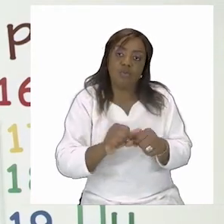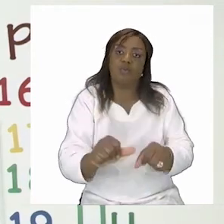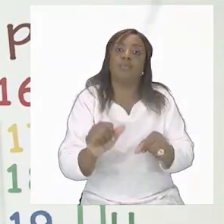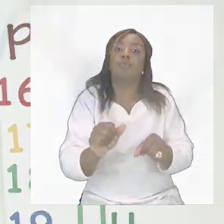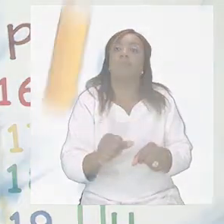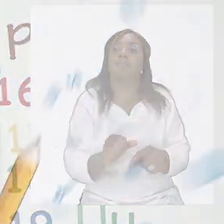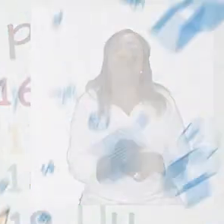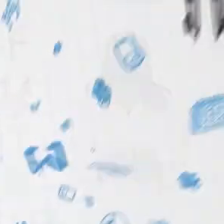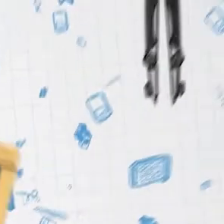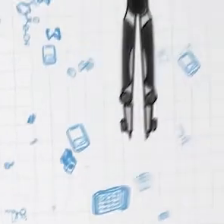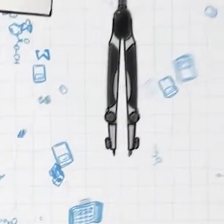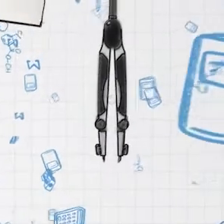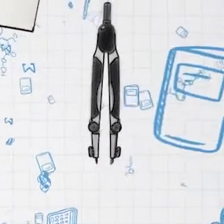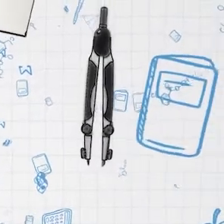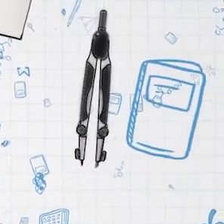together.